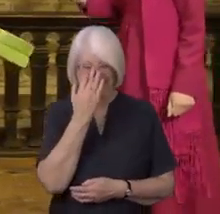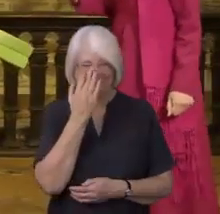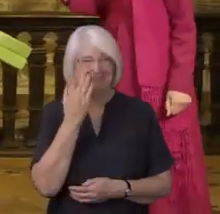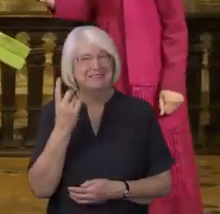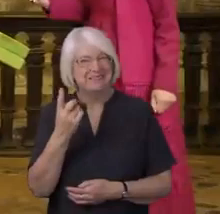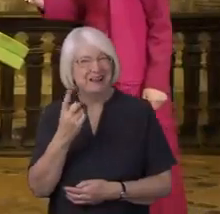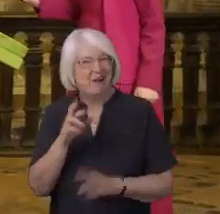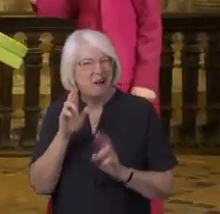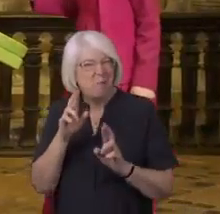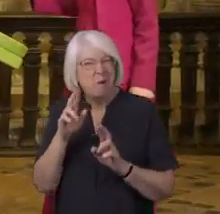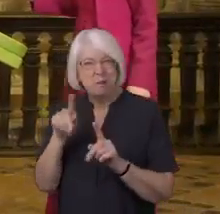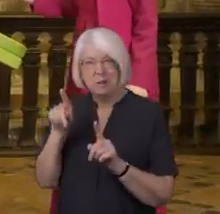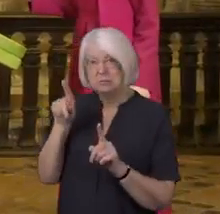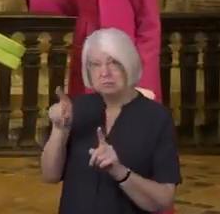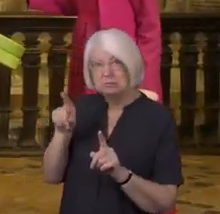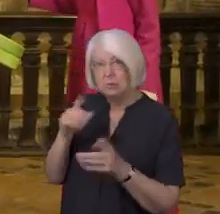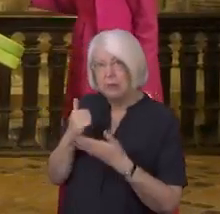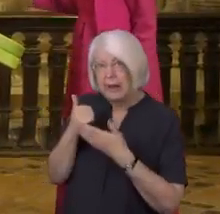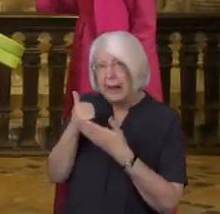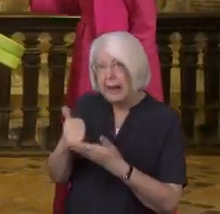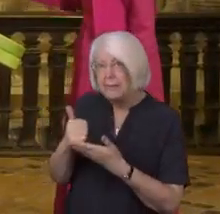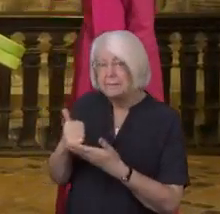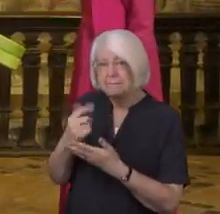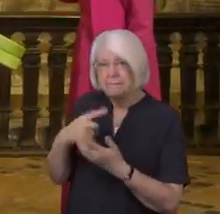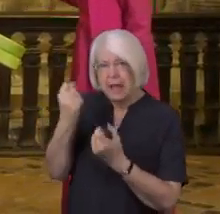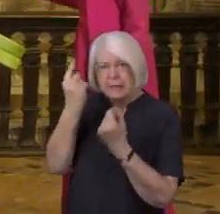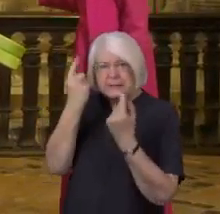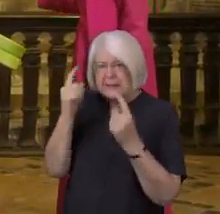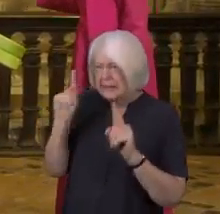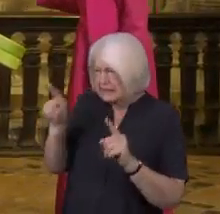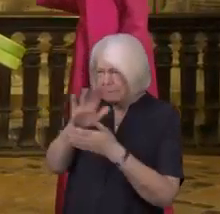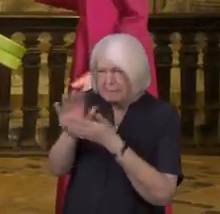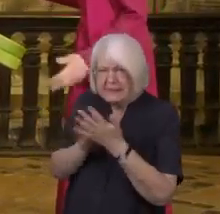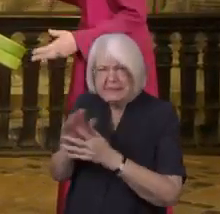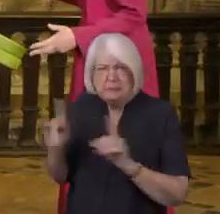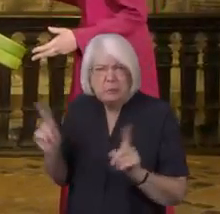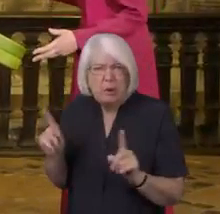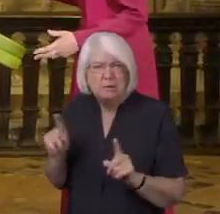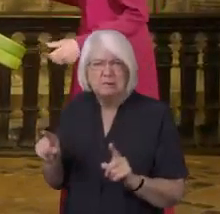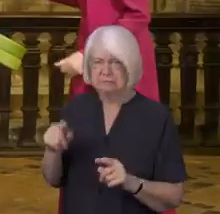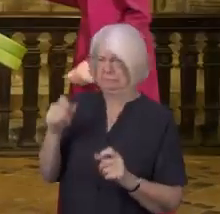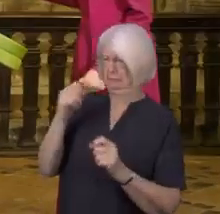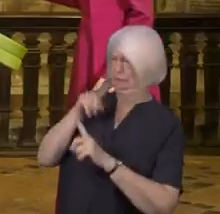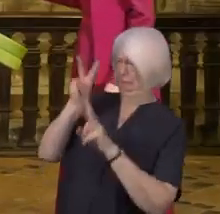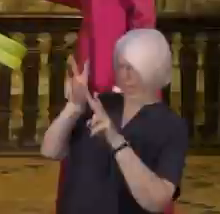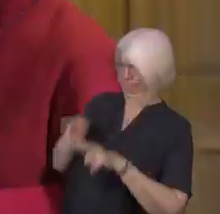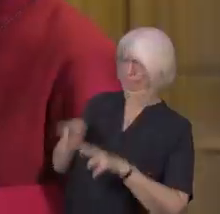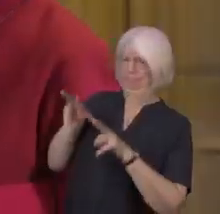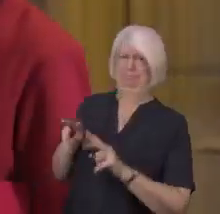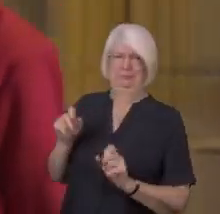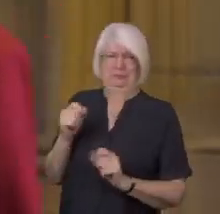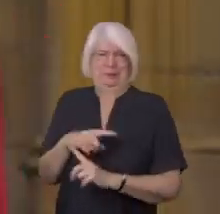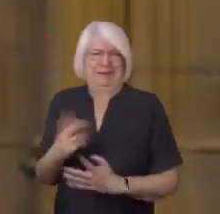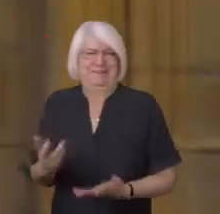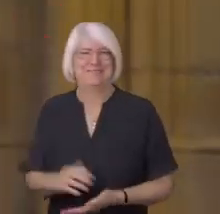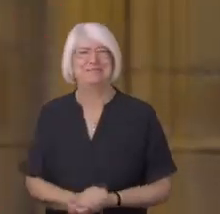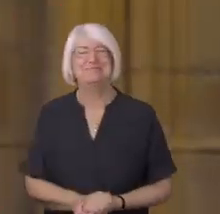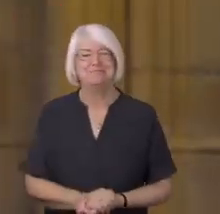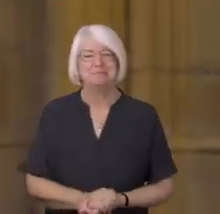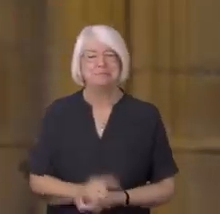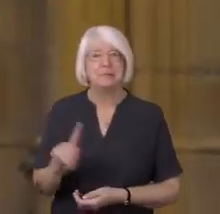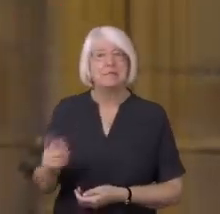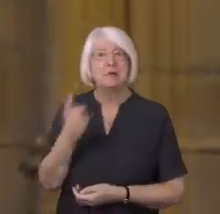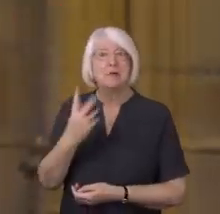you are going to help us understand what this means. Strange looking Christingle. First of all, we've